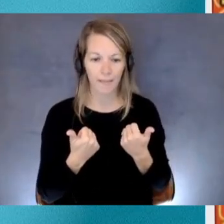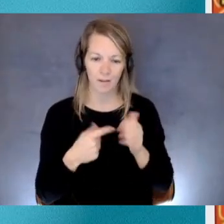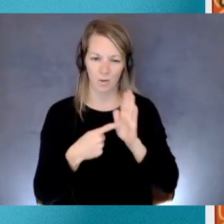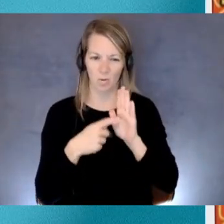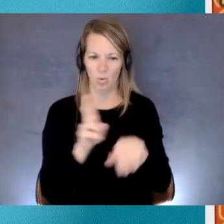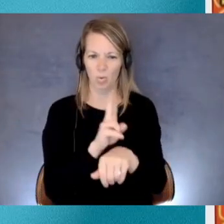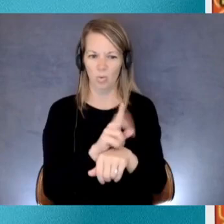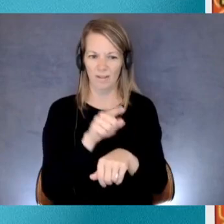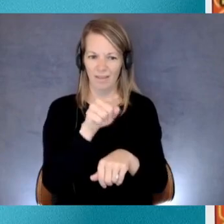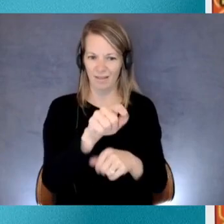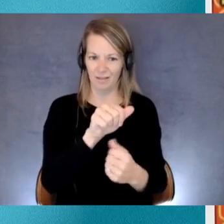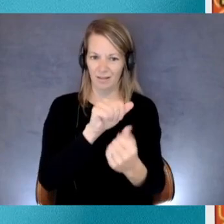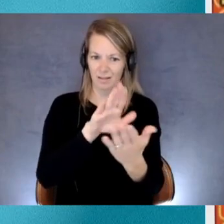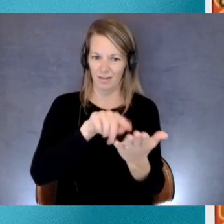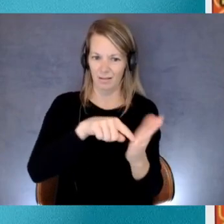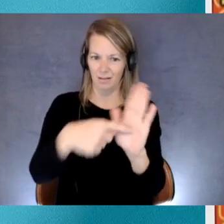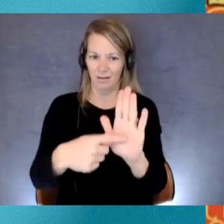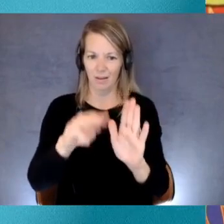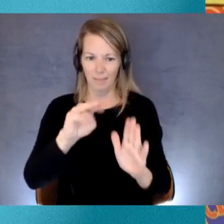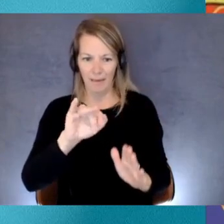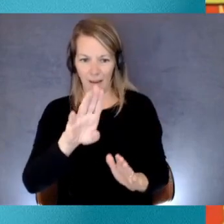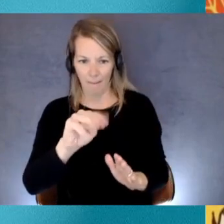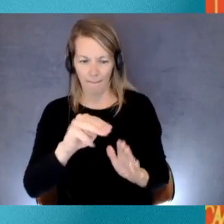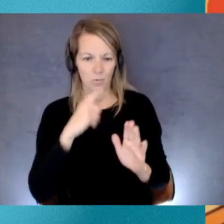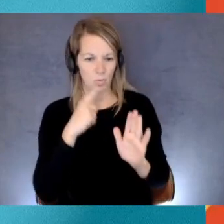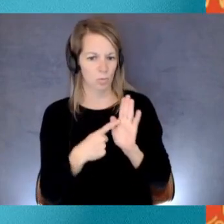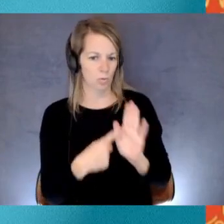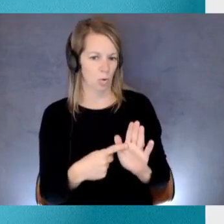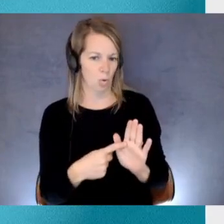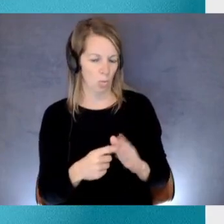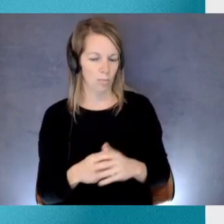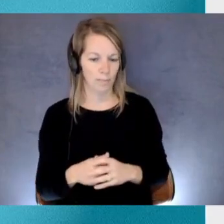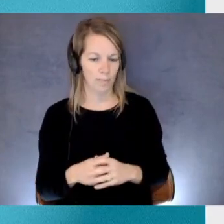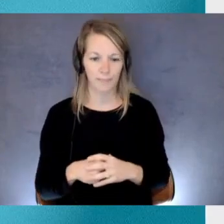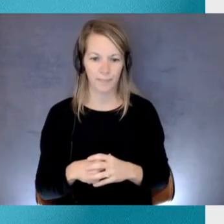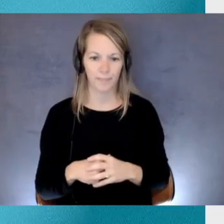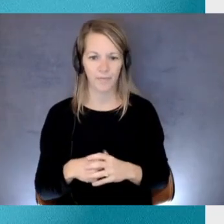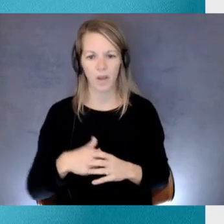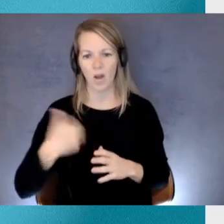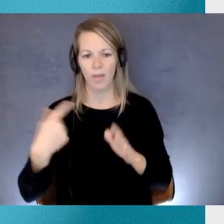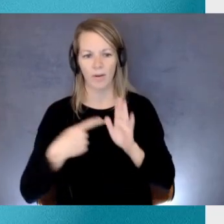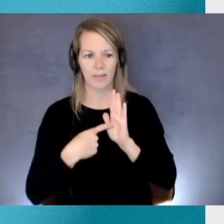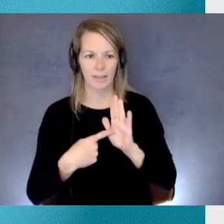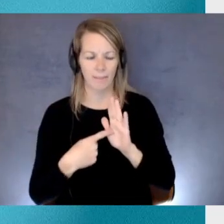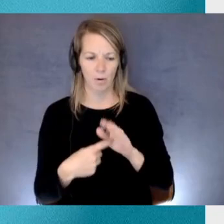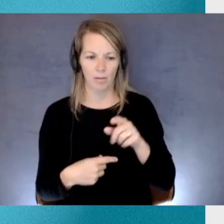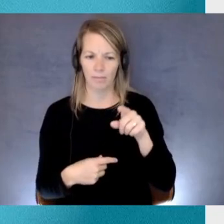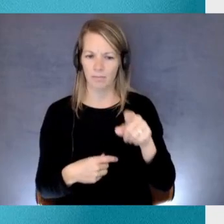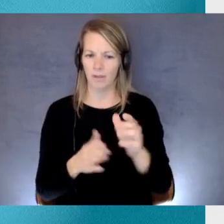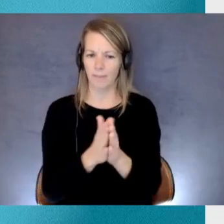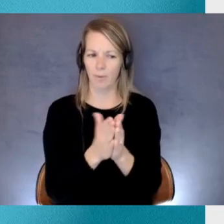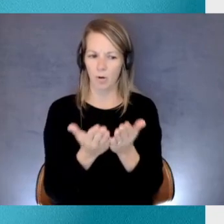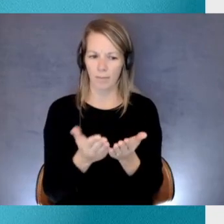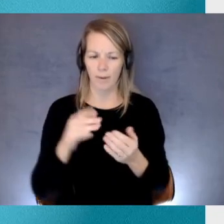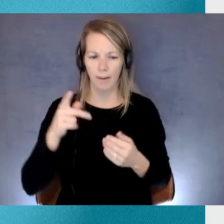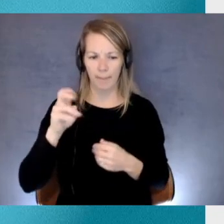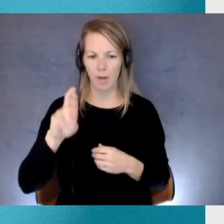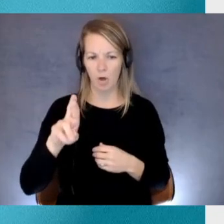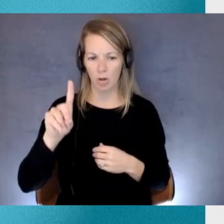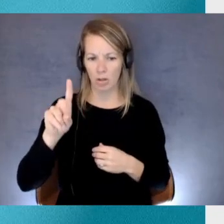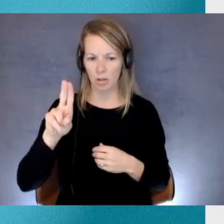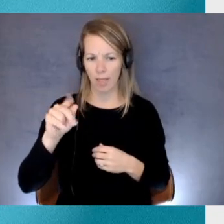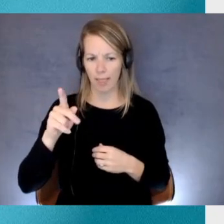medium to do this interesting work to sort of communicate what that's like. Another example, this is a book by Peter Dunlap